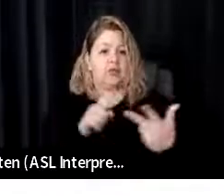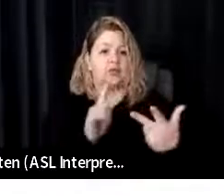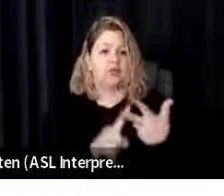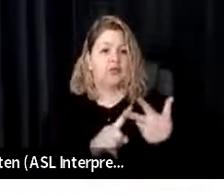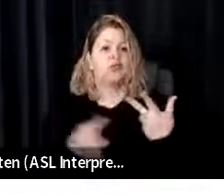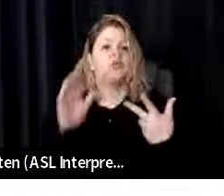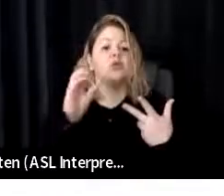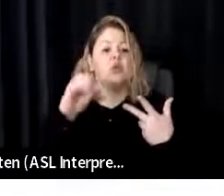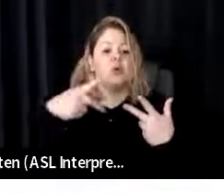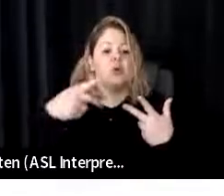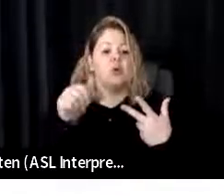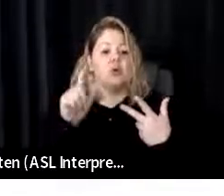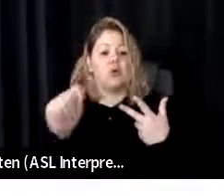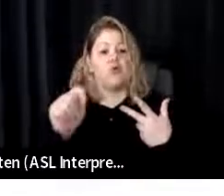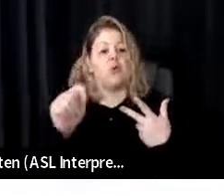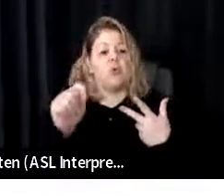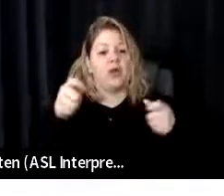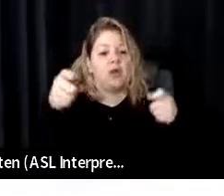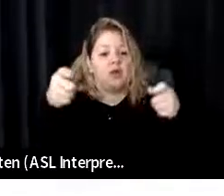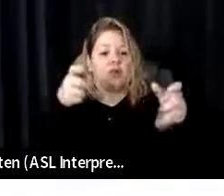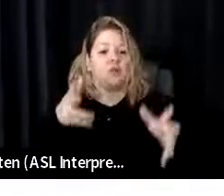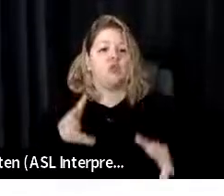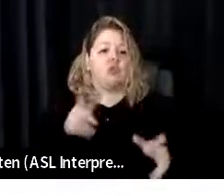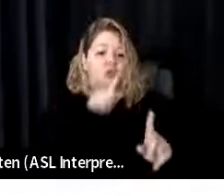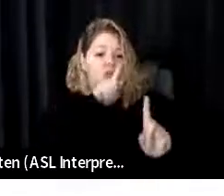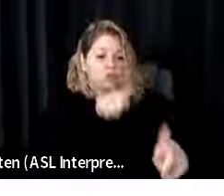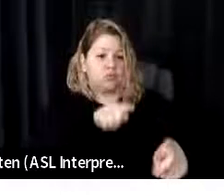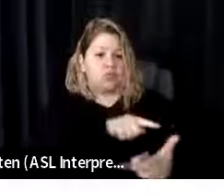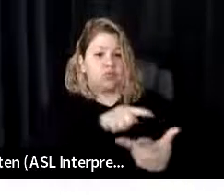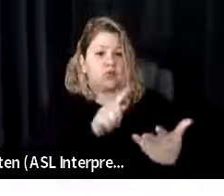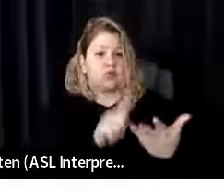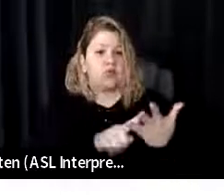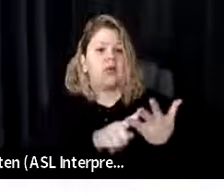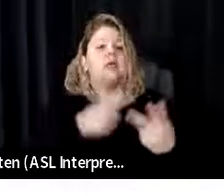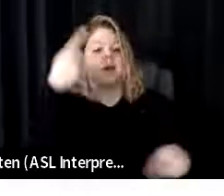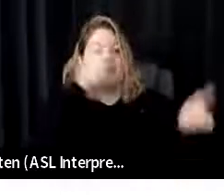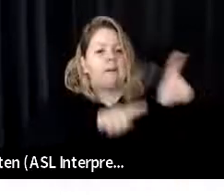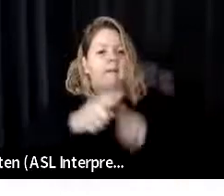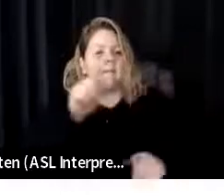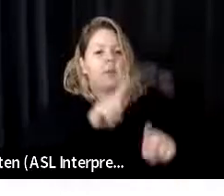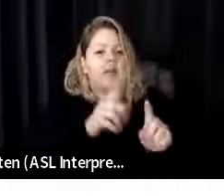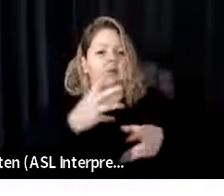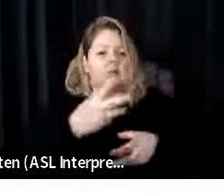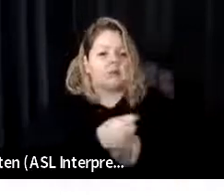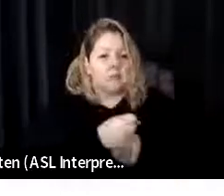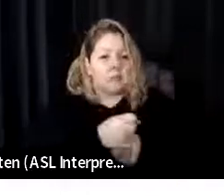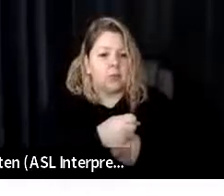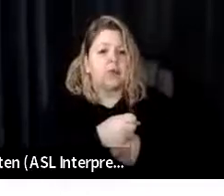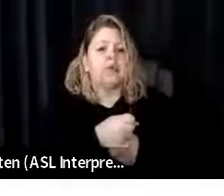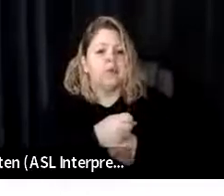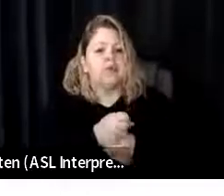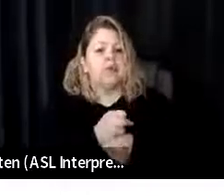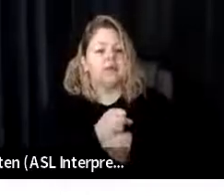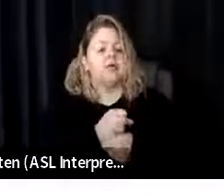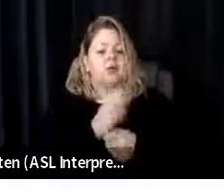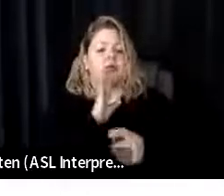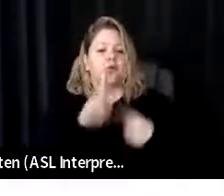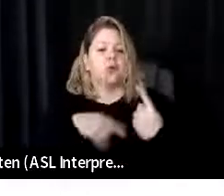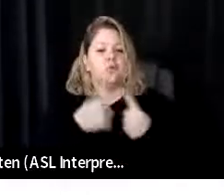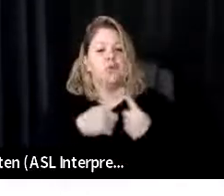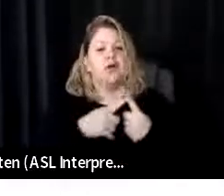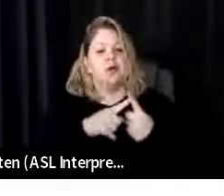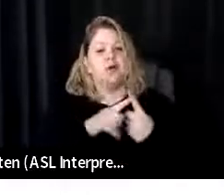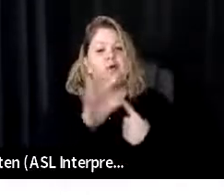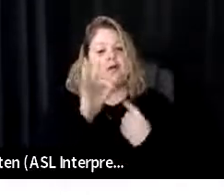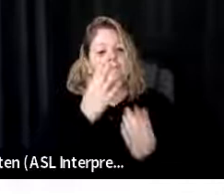Other Business, and Adjournment. So in the Other Business section, just other items that you'd like to discuss either